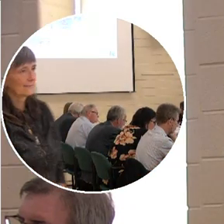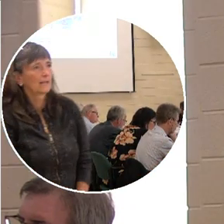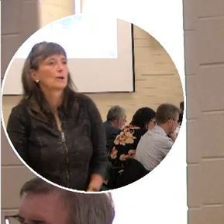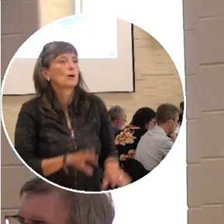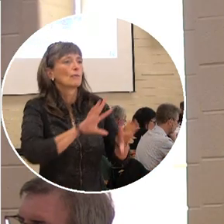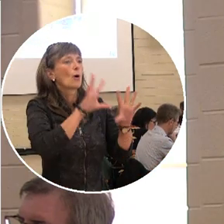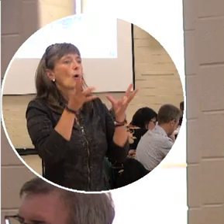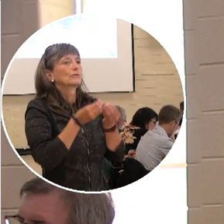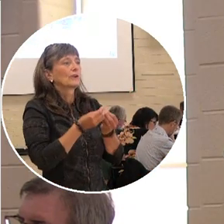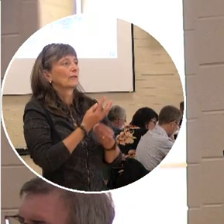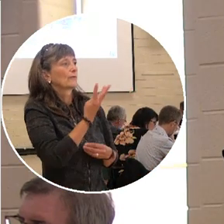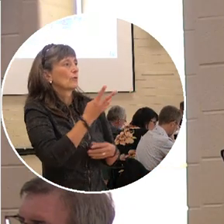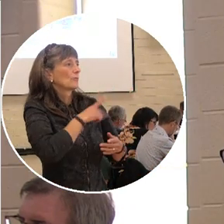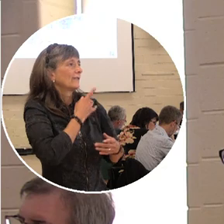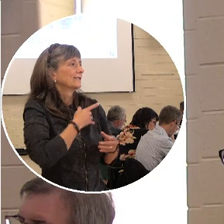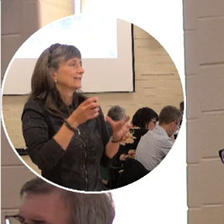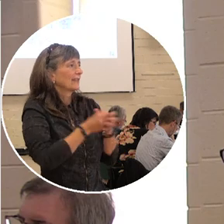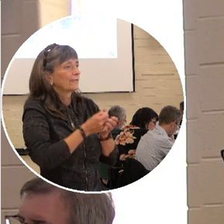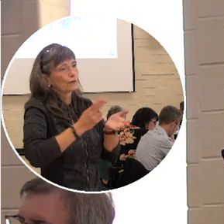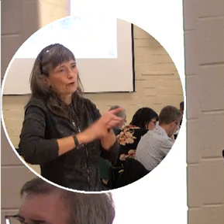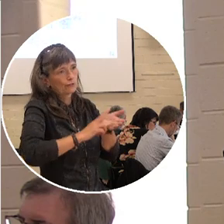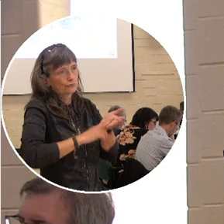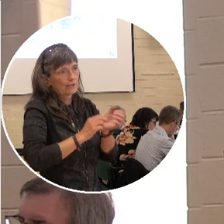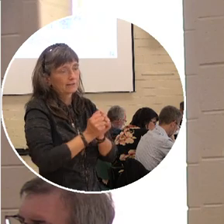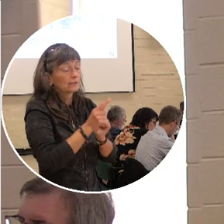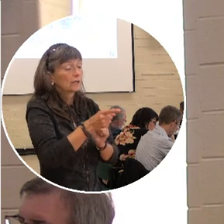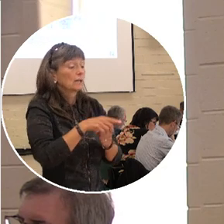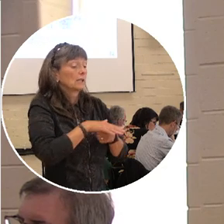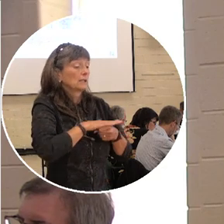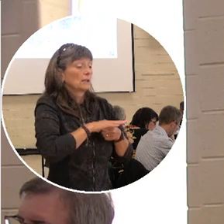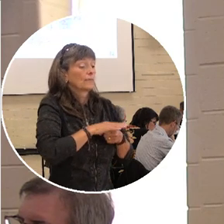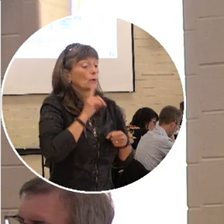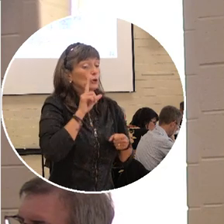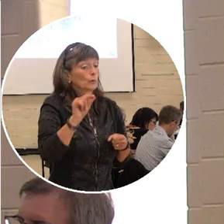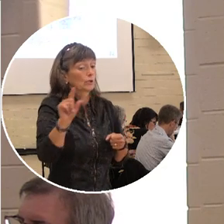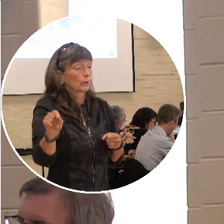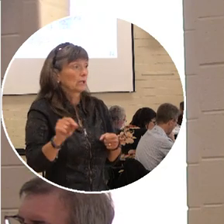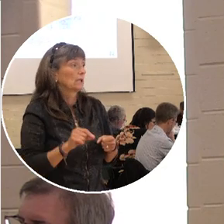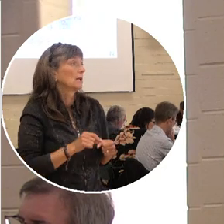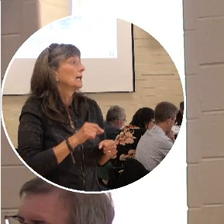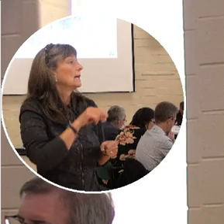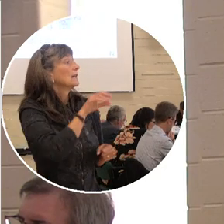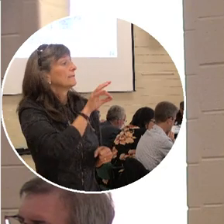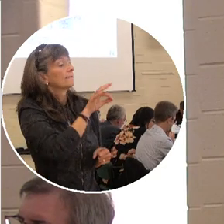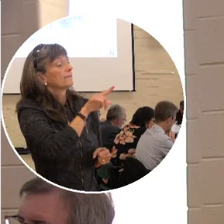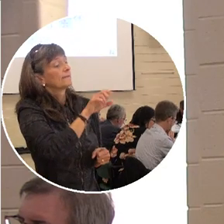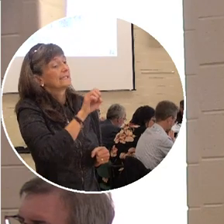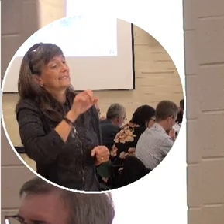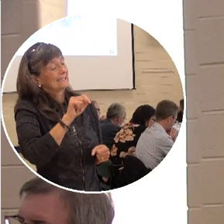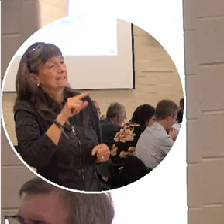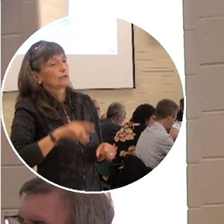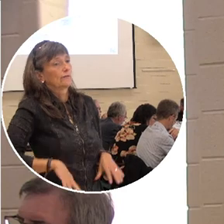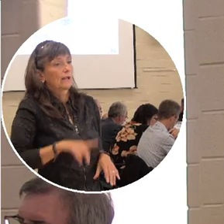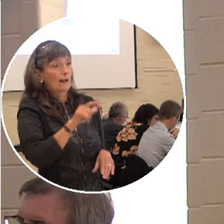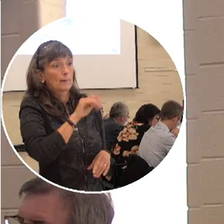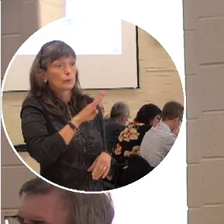2020. Within the district-operated fleet of Newfoundland and Labrador English School District, there